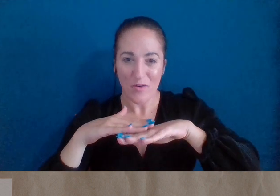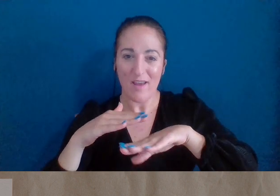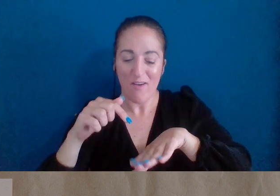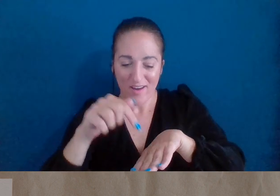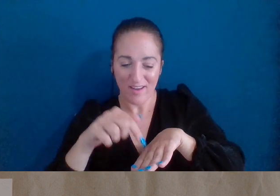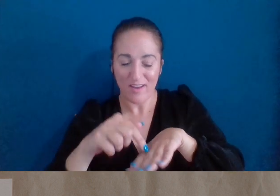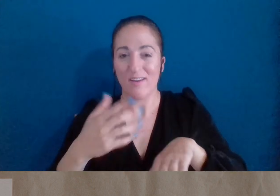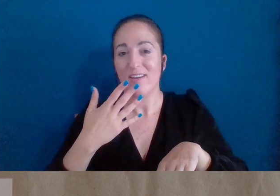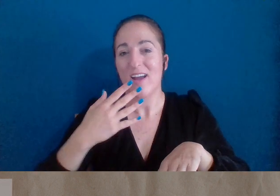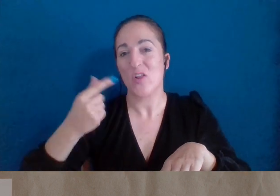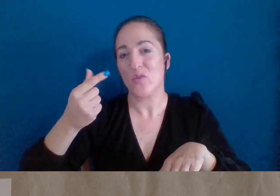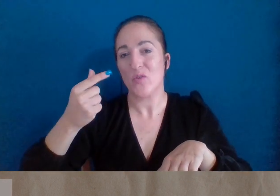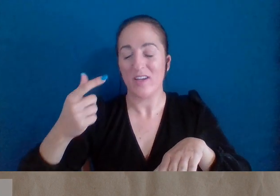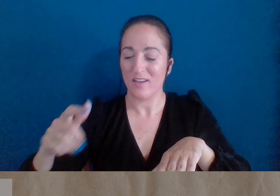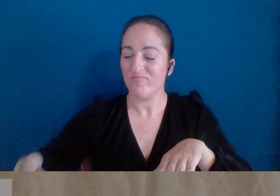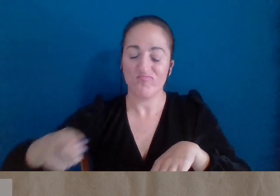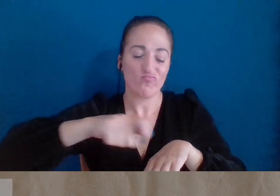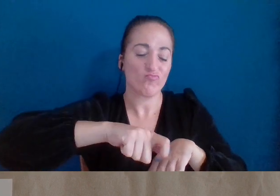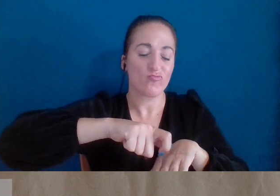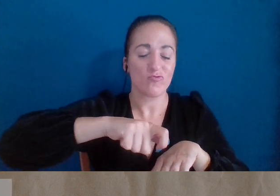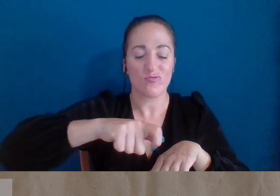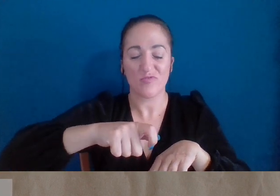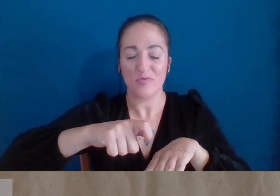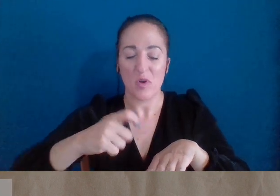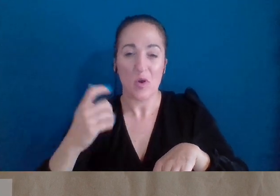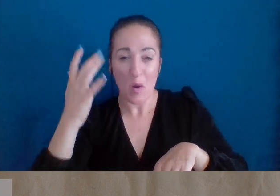because it's kind of like a plant monster guy.